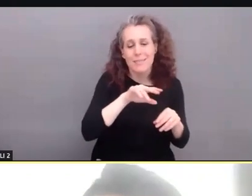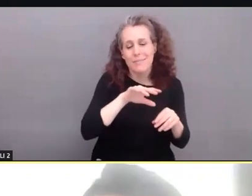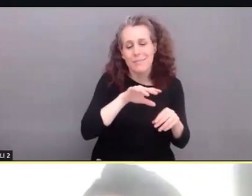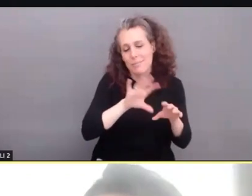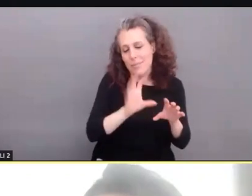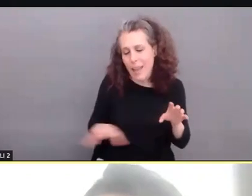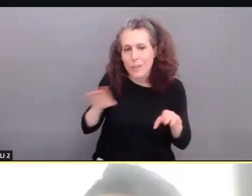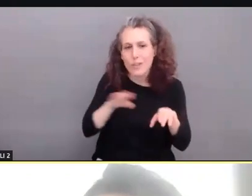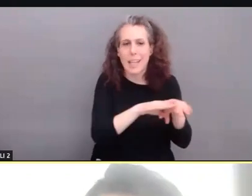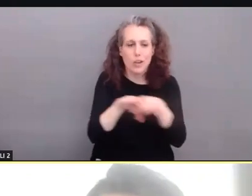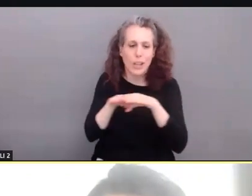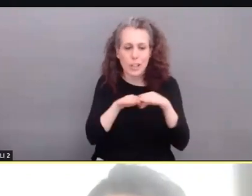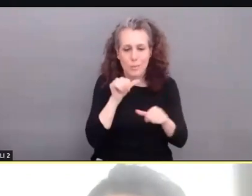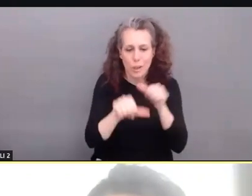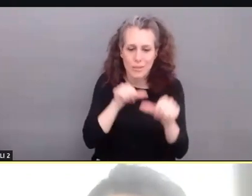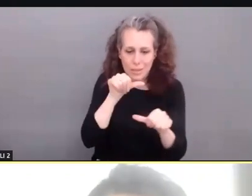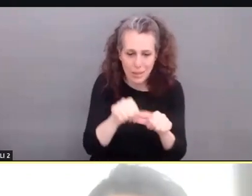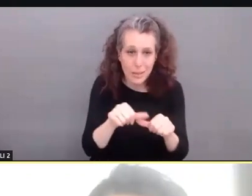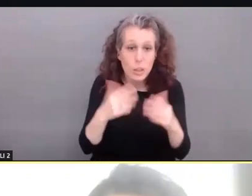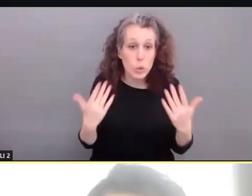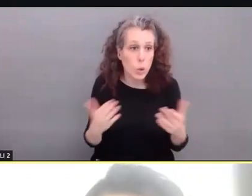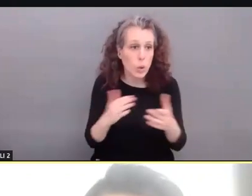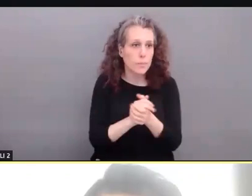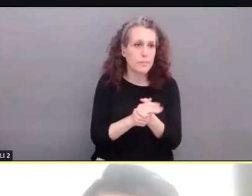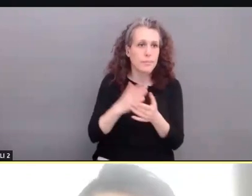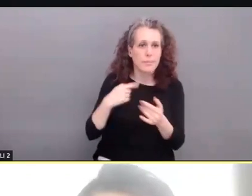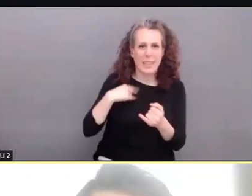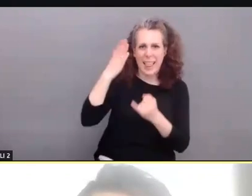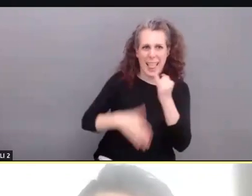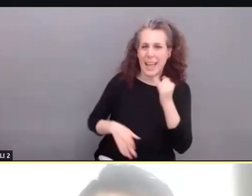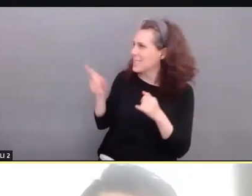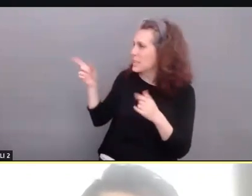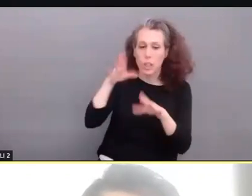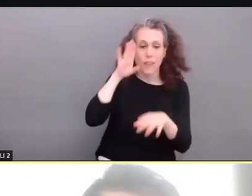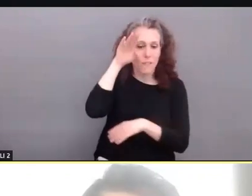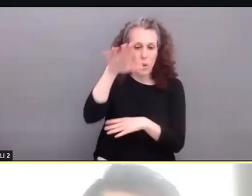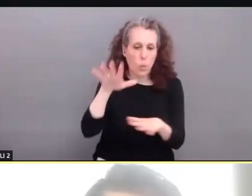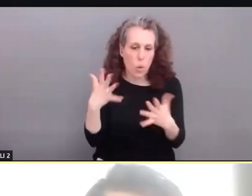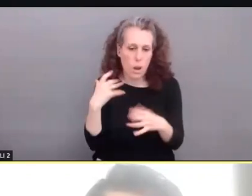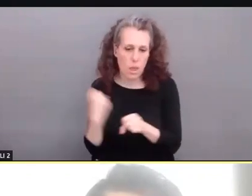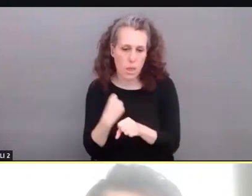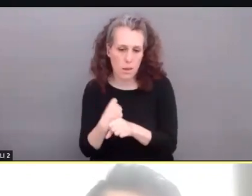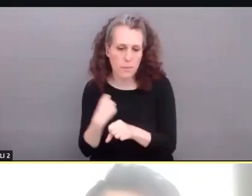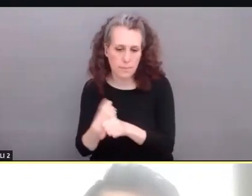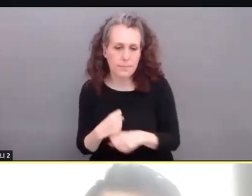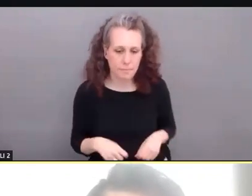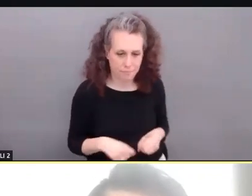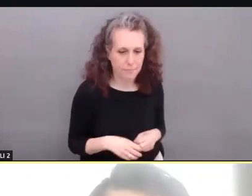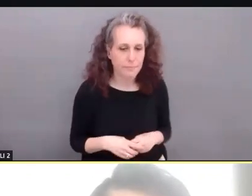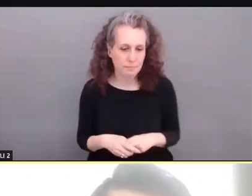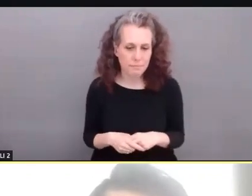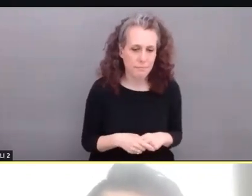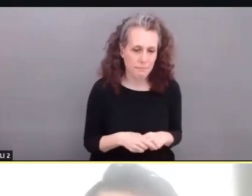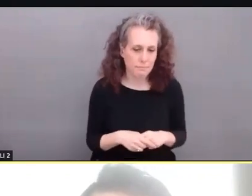So to go forward, it's the last point about what can be still done or how things can be further improved to